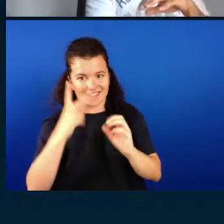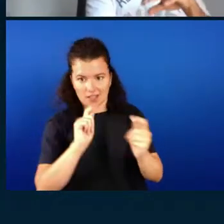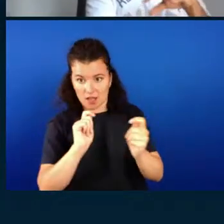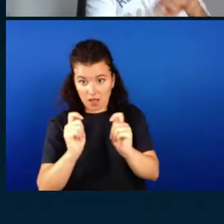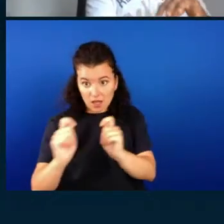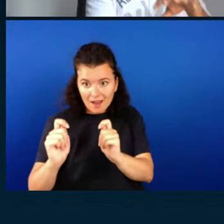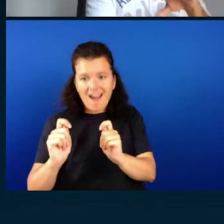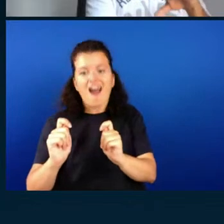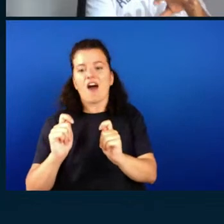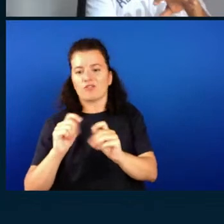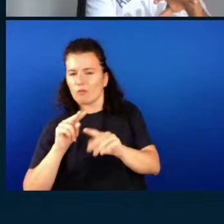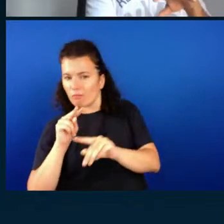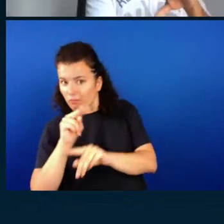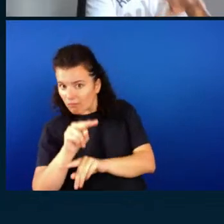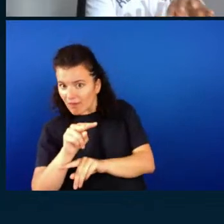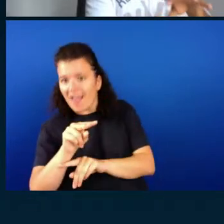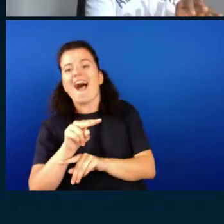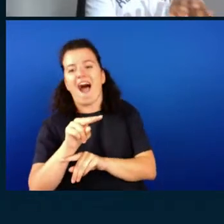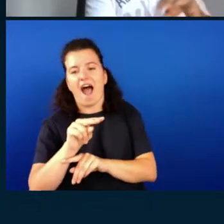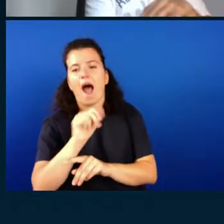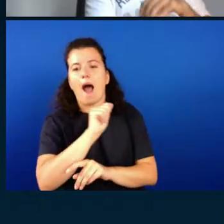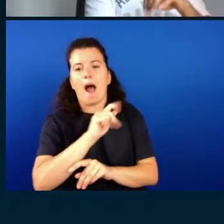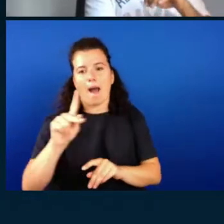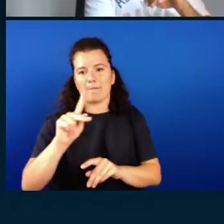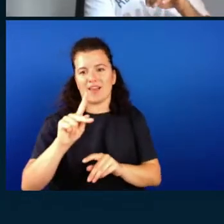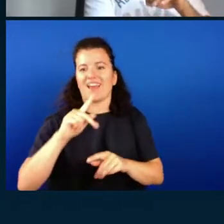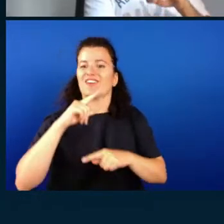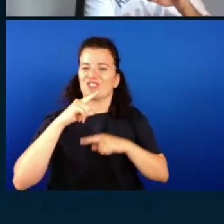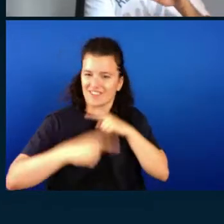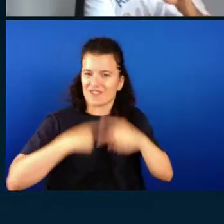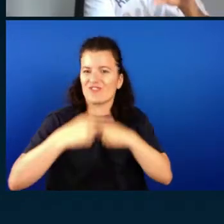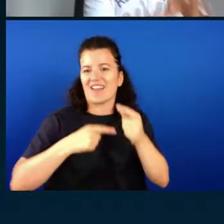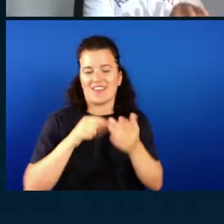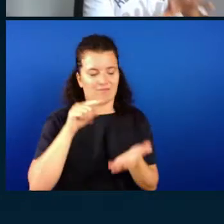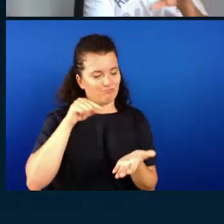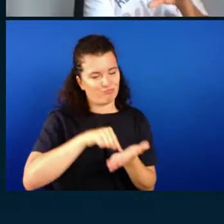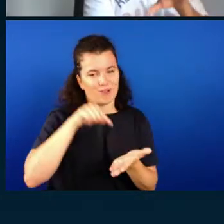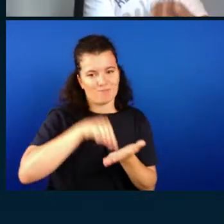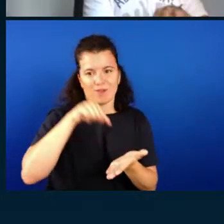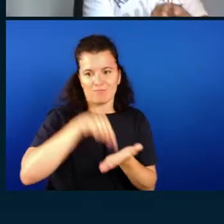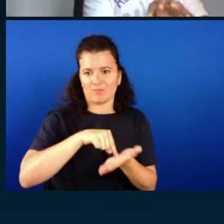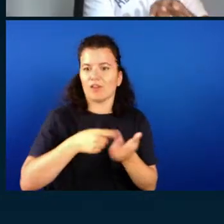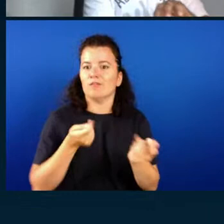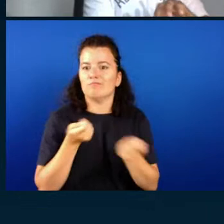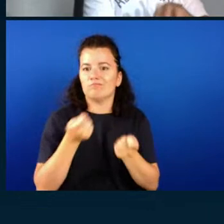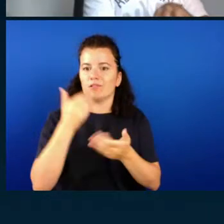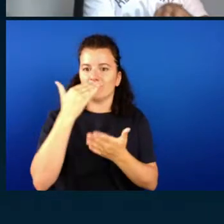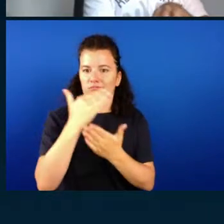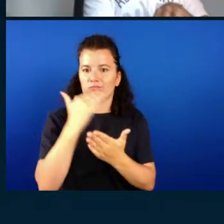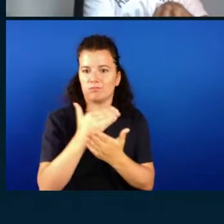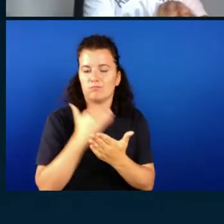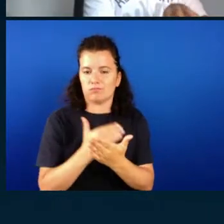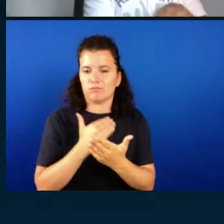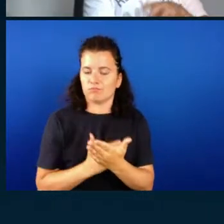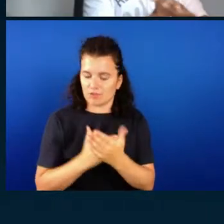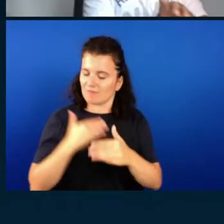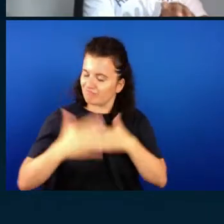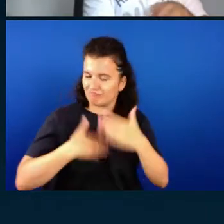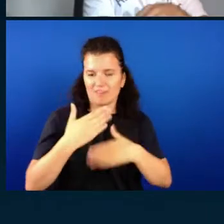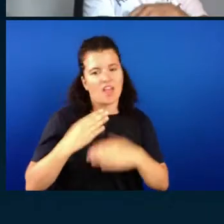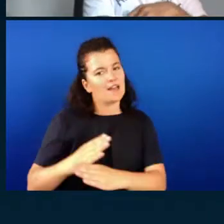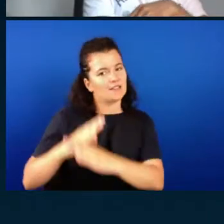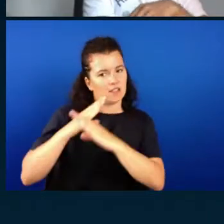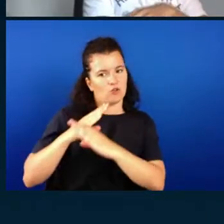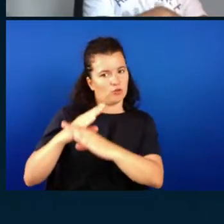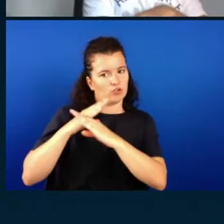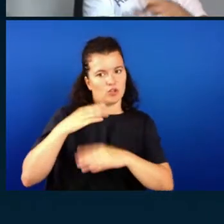sure that the application is still running on a governed, secure infrastructure that is provisioned